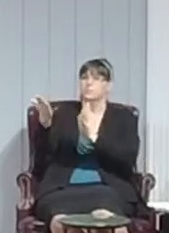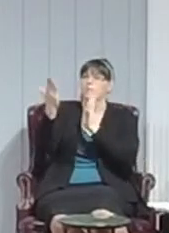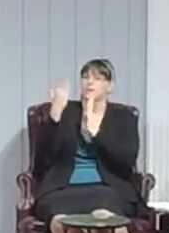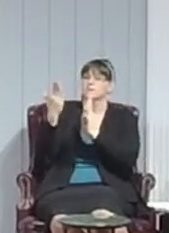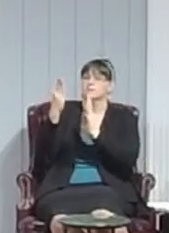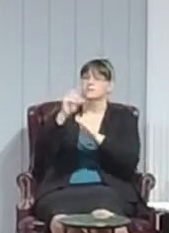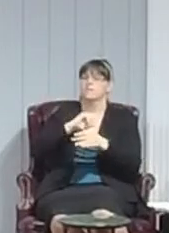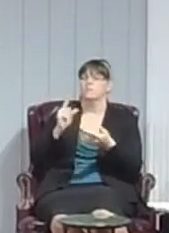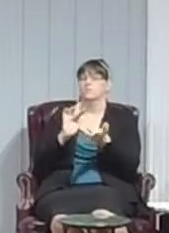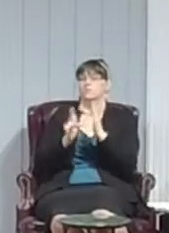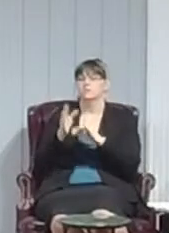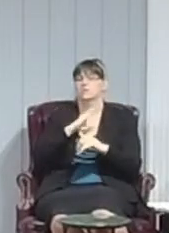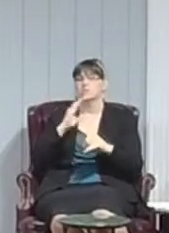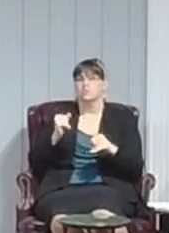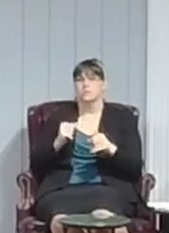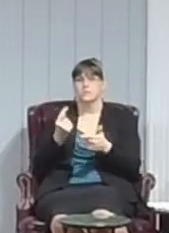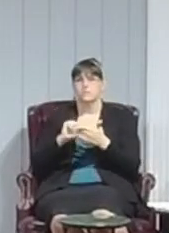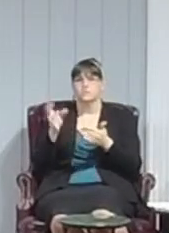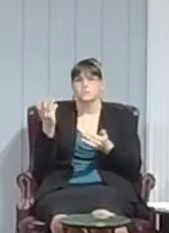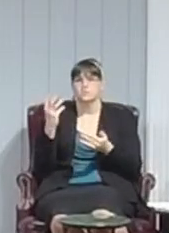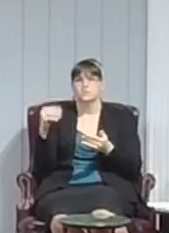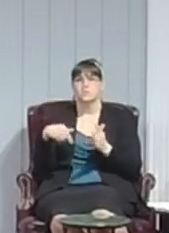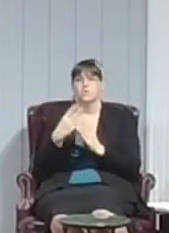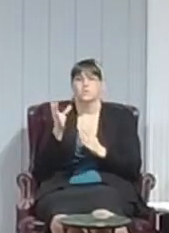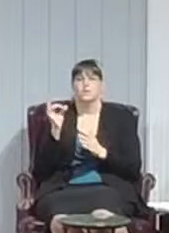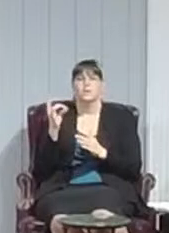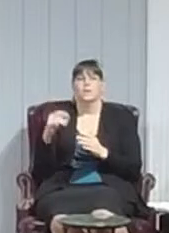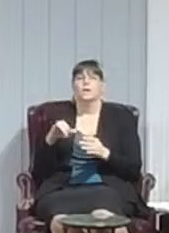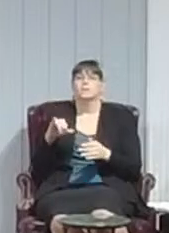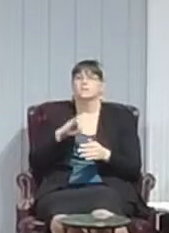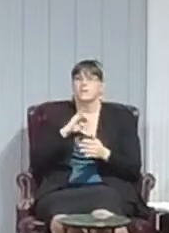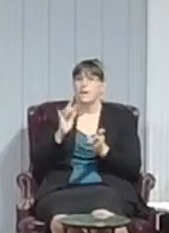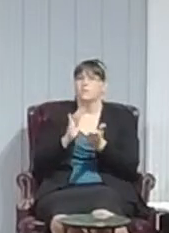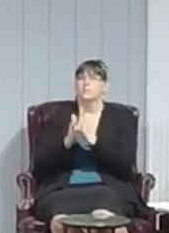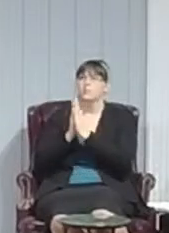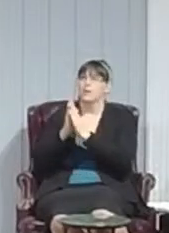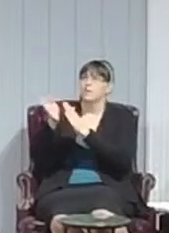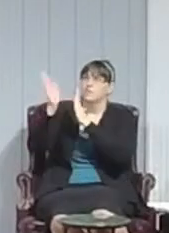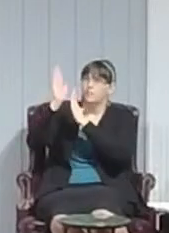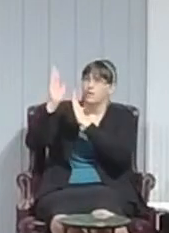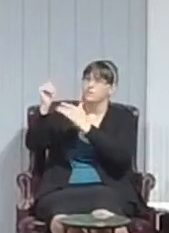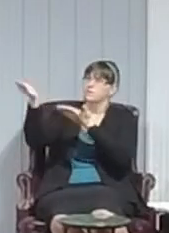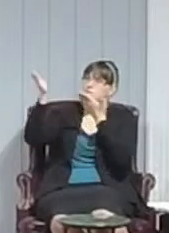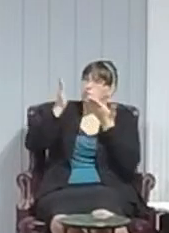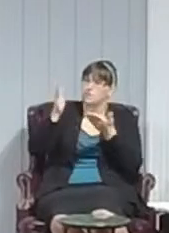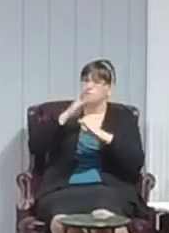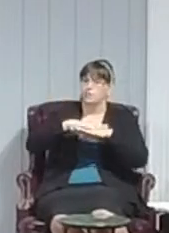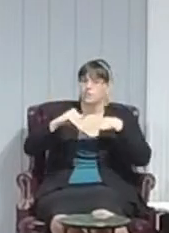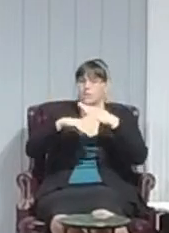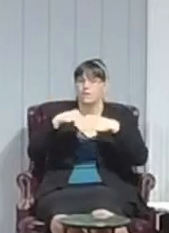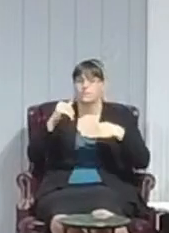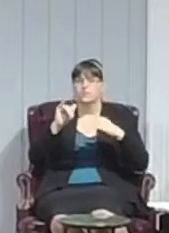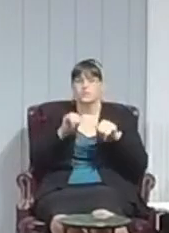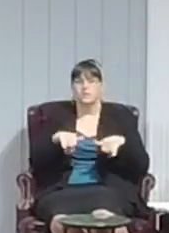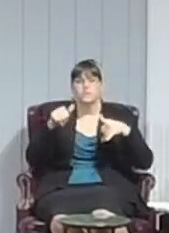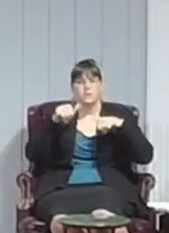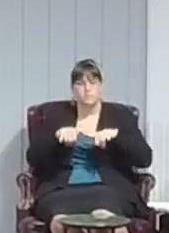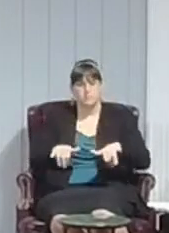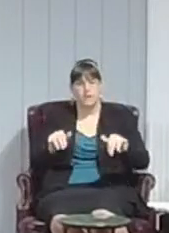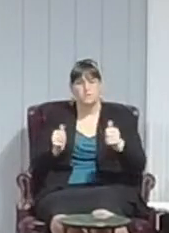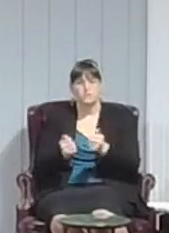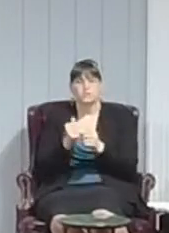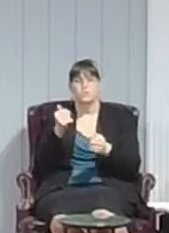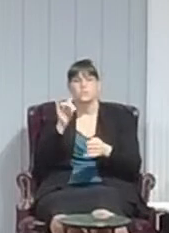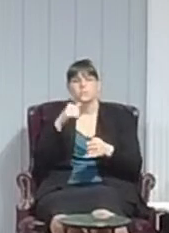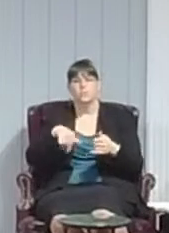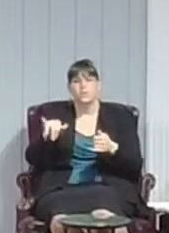Christ. Look at verses 16 through 18. I will pray the Father, and he shall give you another comforter that he may abide with you forever, even the Spirit of truth,